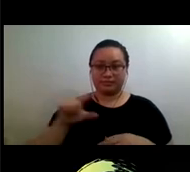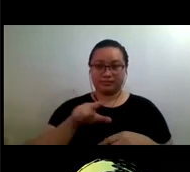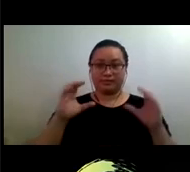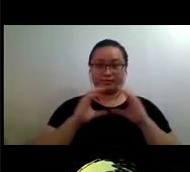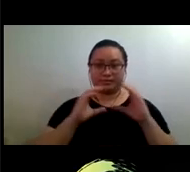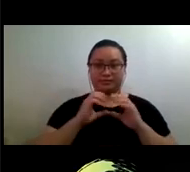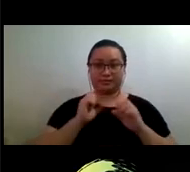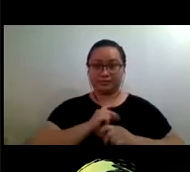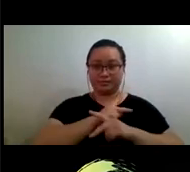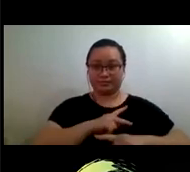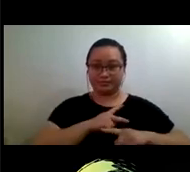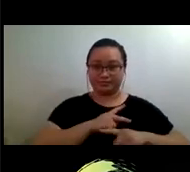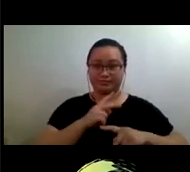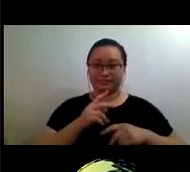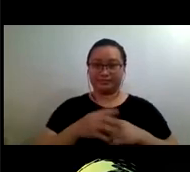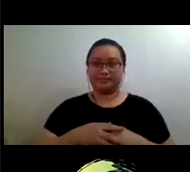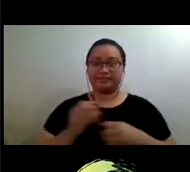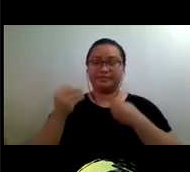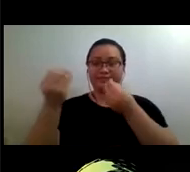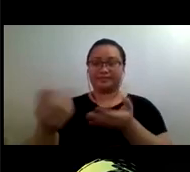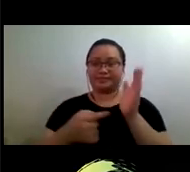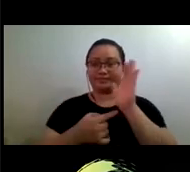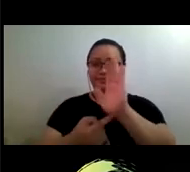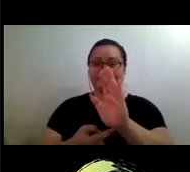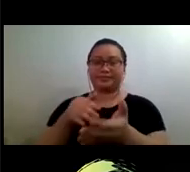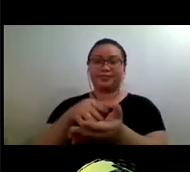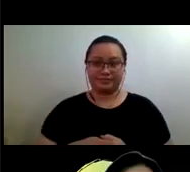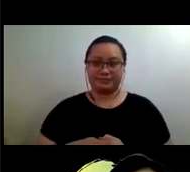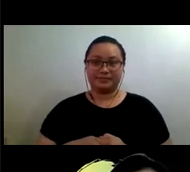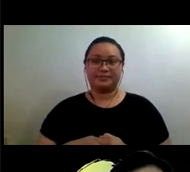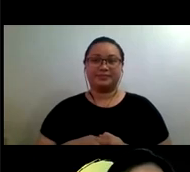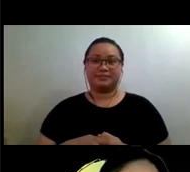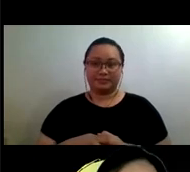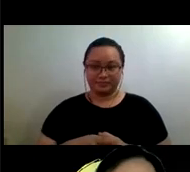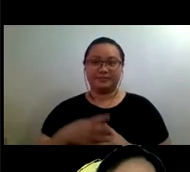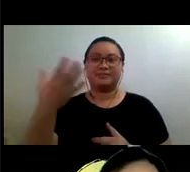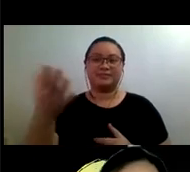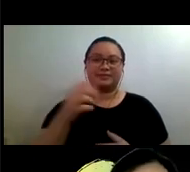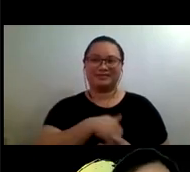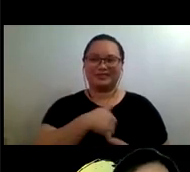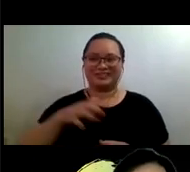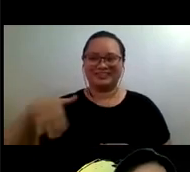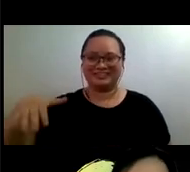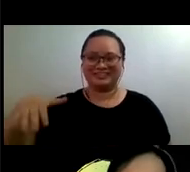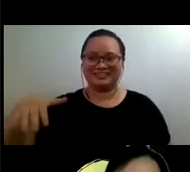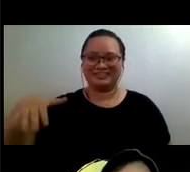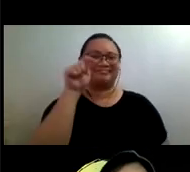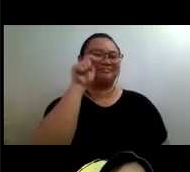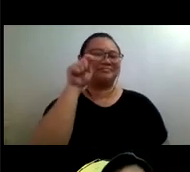of Appreciation is presented to Dr. Therese Bustos, Mr. Mark Antiqueño, sorry, nalit,